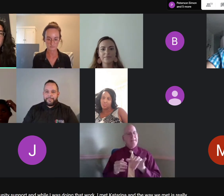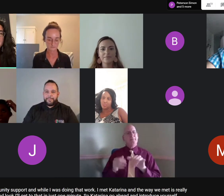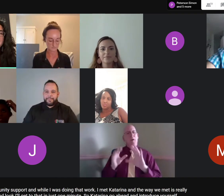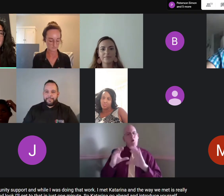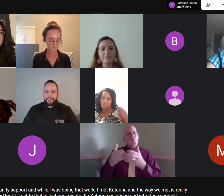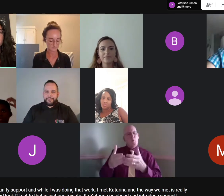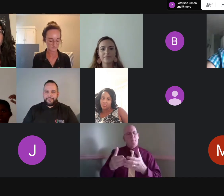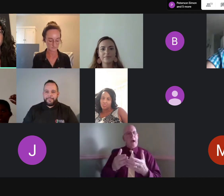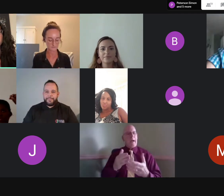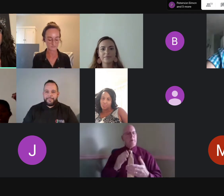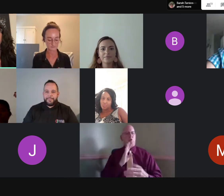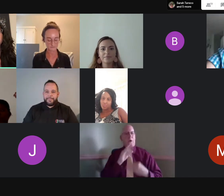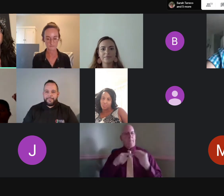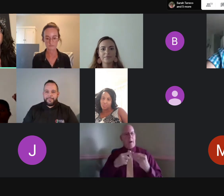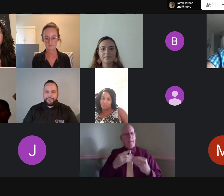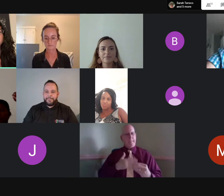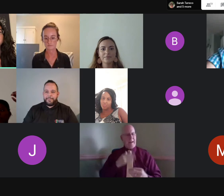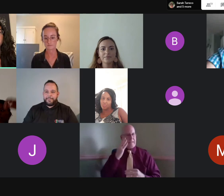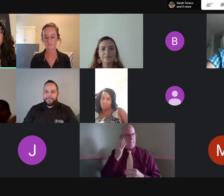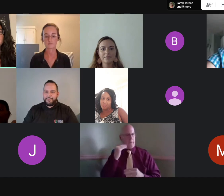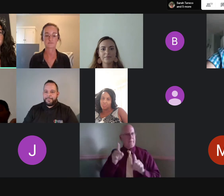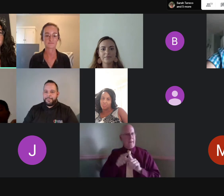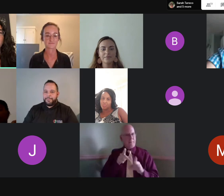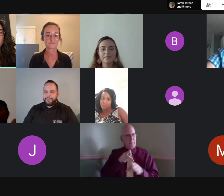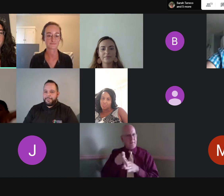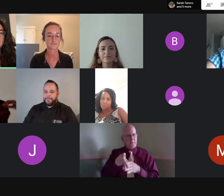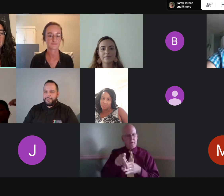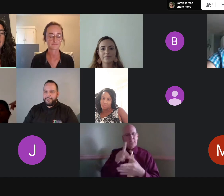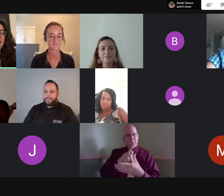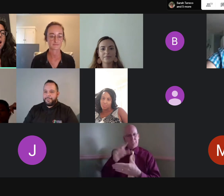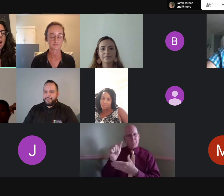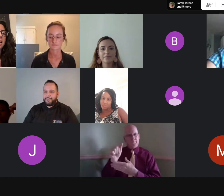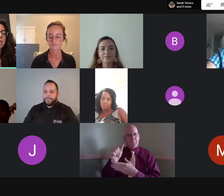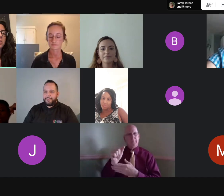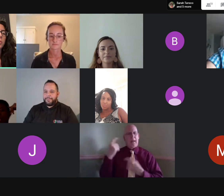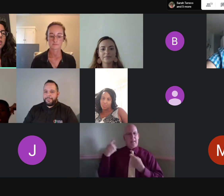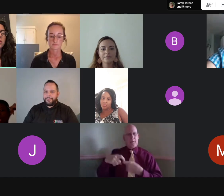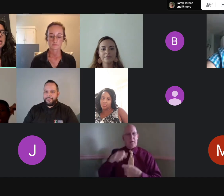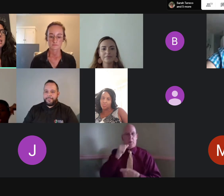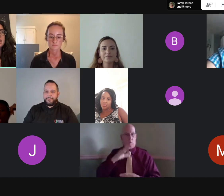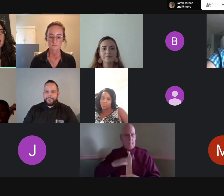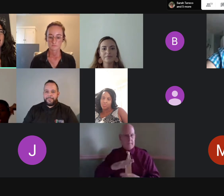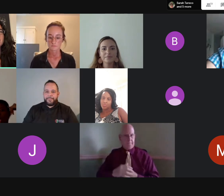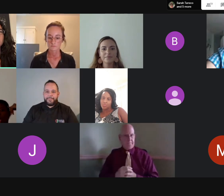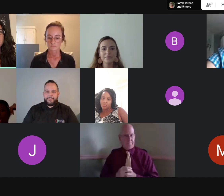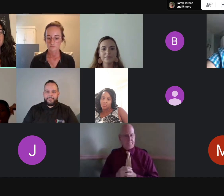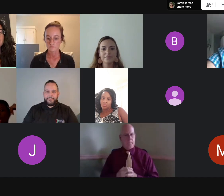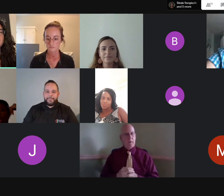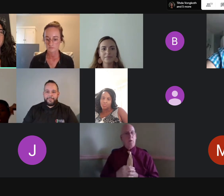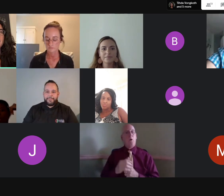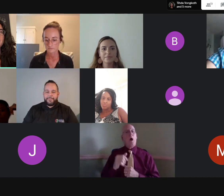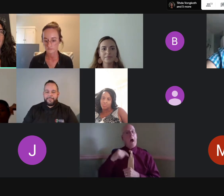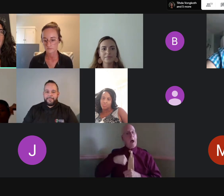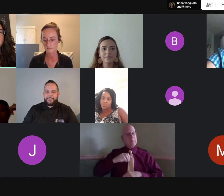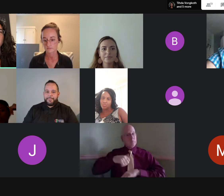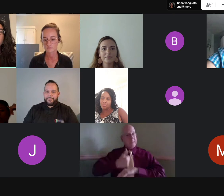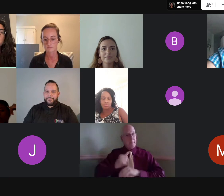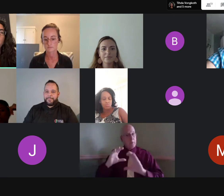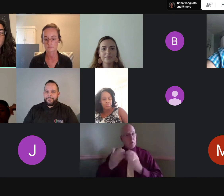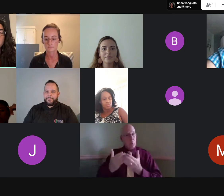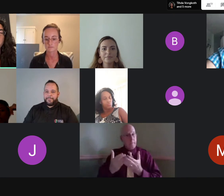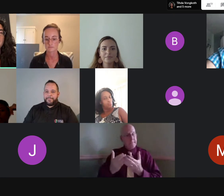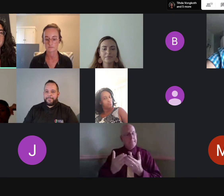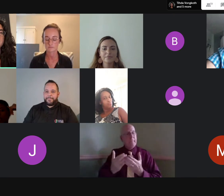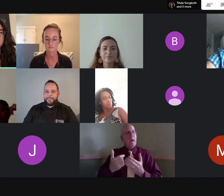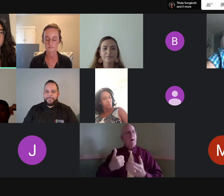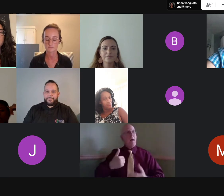my experience as a professional disabled Latina woman. And one of the reasons that I started it is because I had come